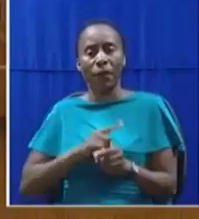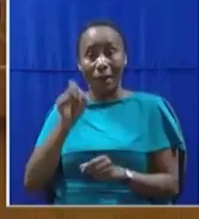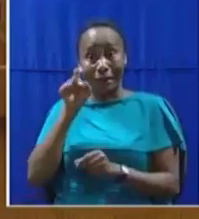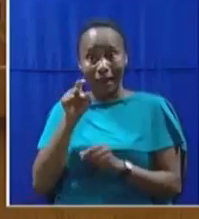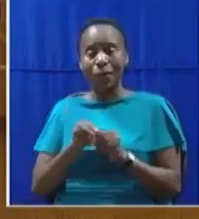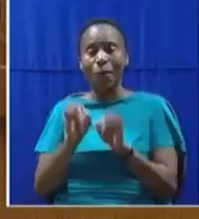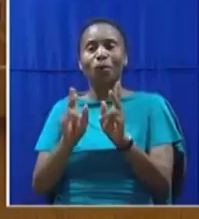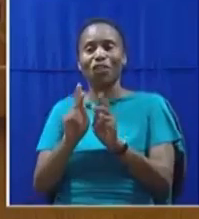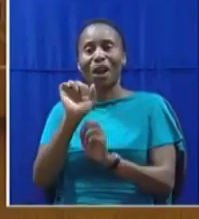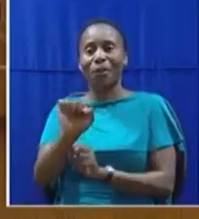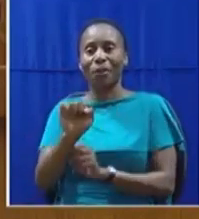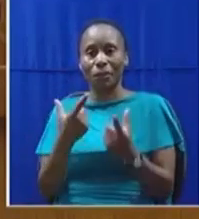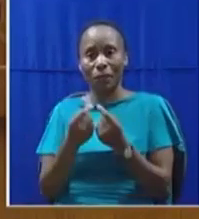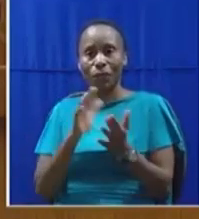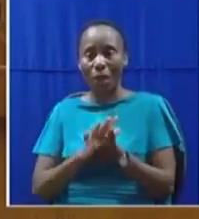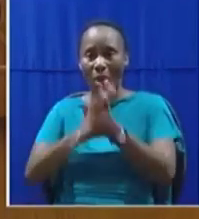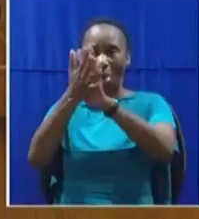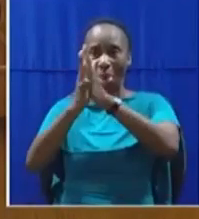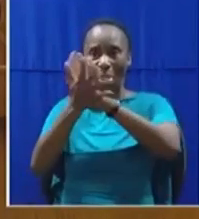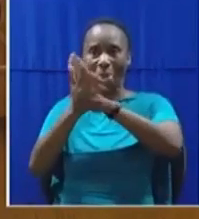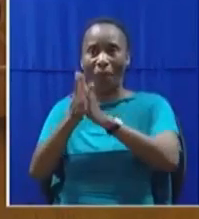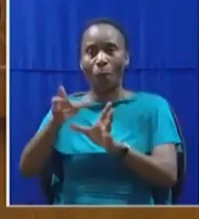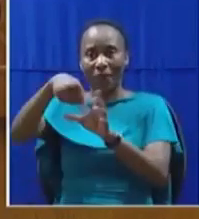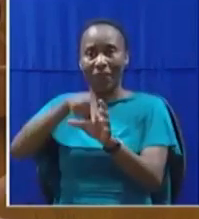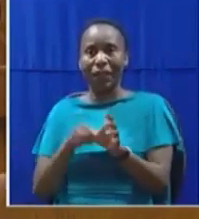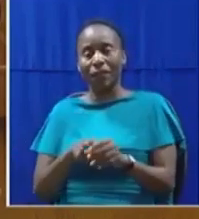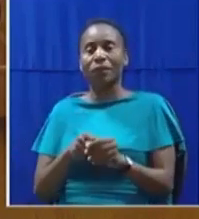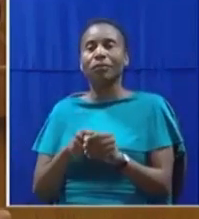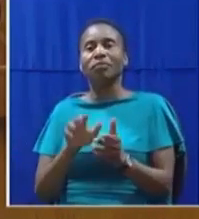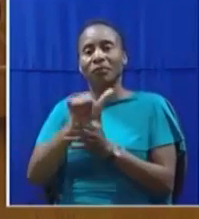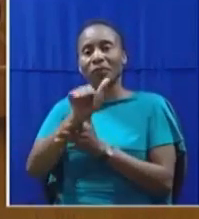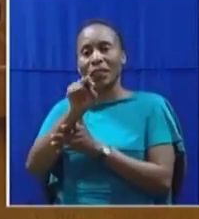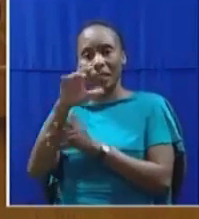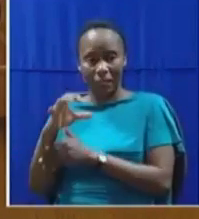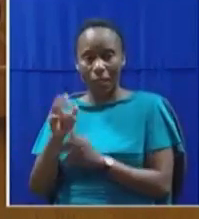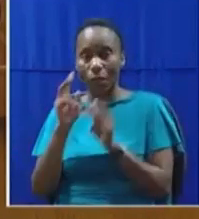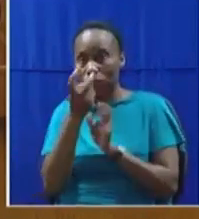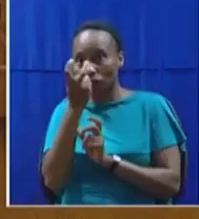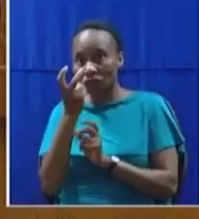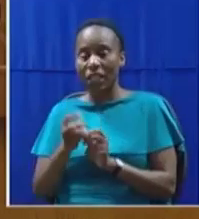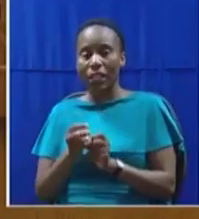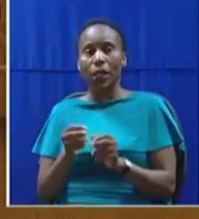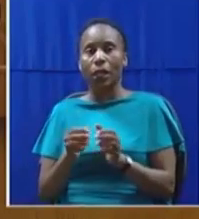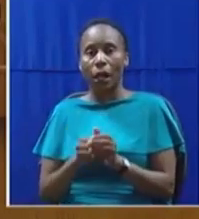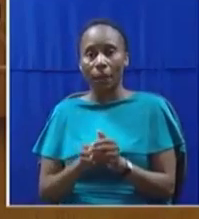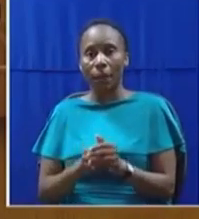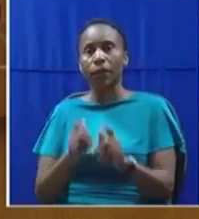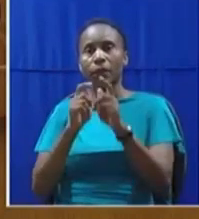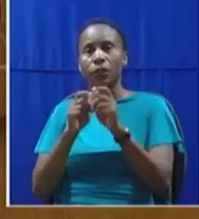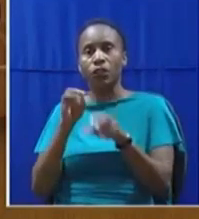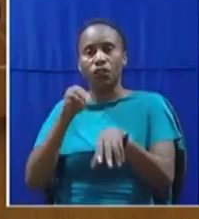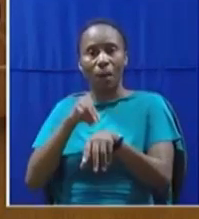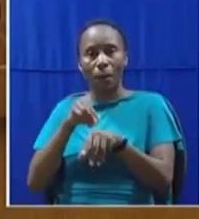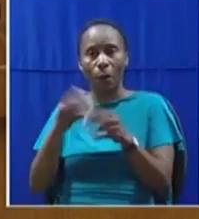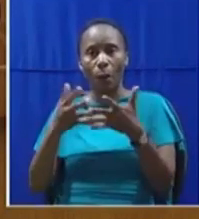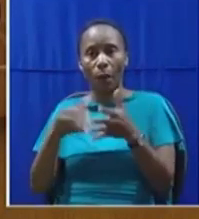havoc within the ruling party, looking for trouble even where it doesn't exist. When it comes